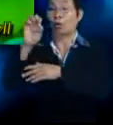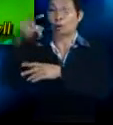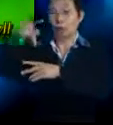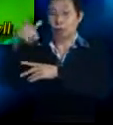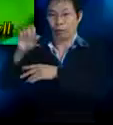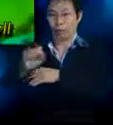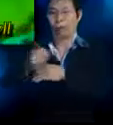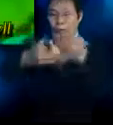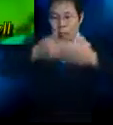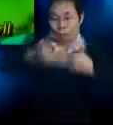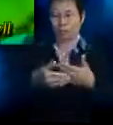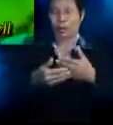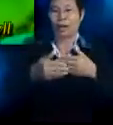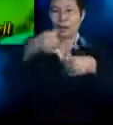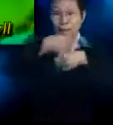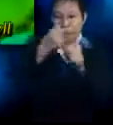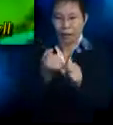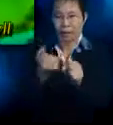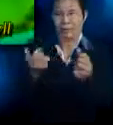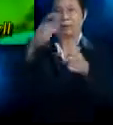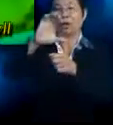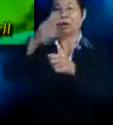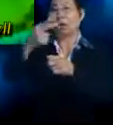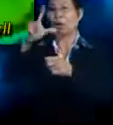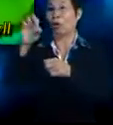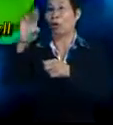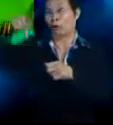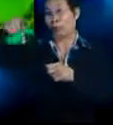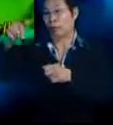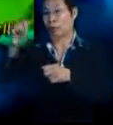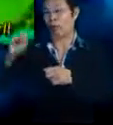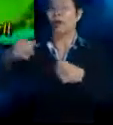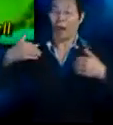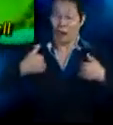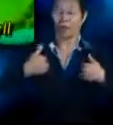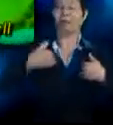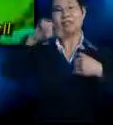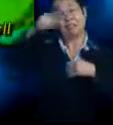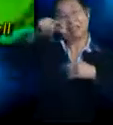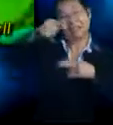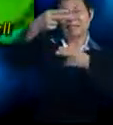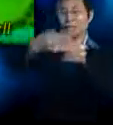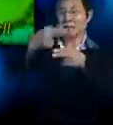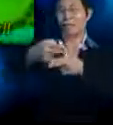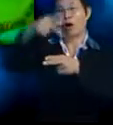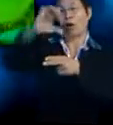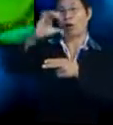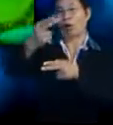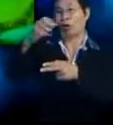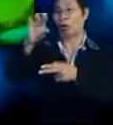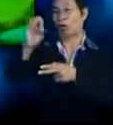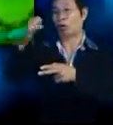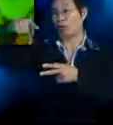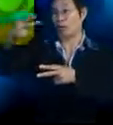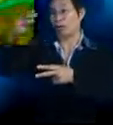takes place in the chloroplast. Chloroplast contains green pigments called chlorophyll. The chlorophyll